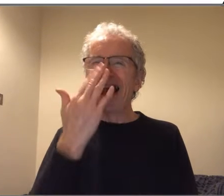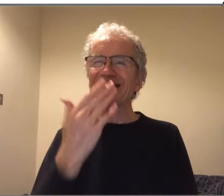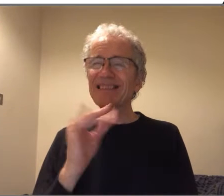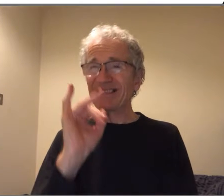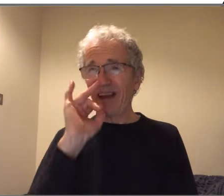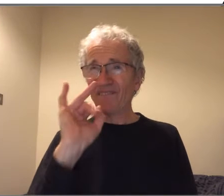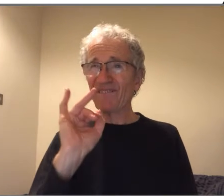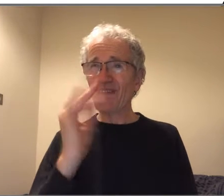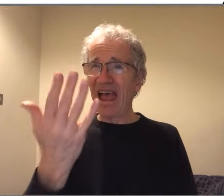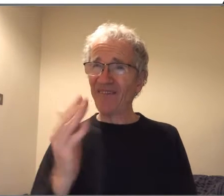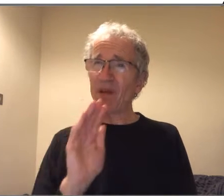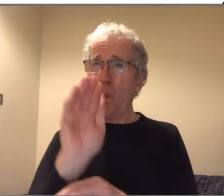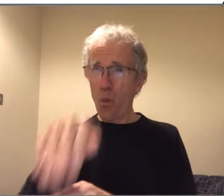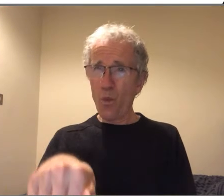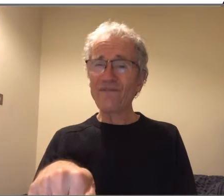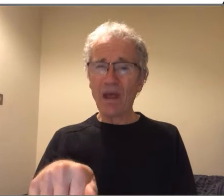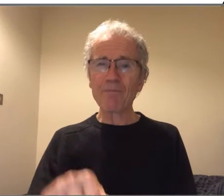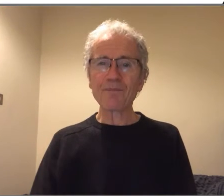and over.